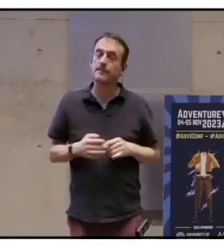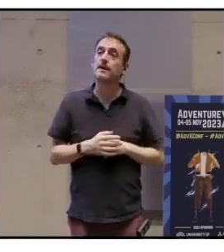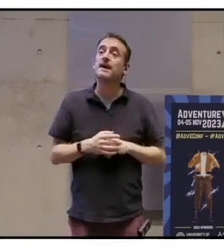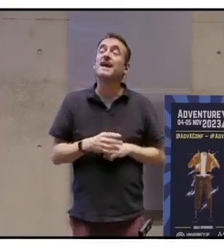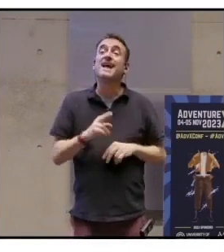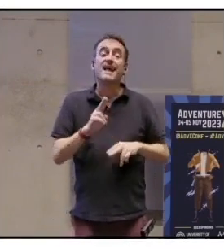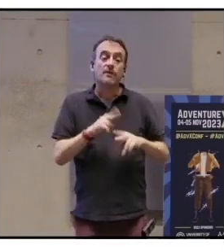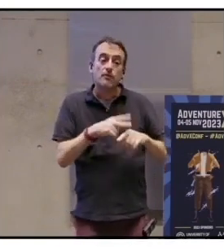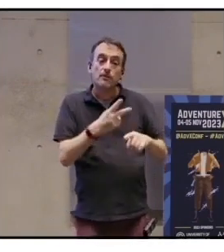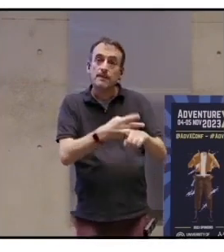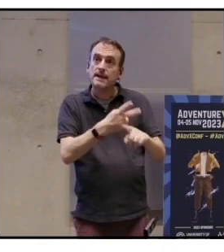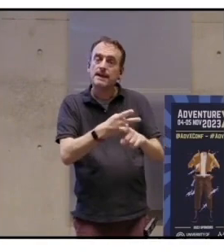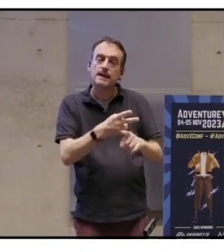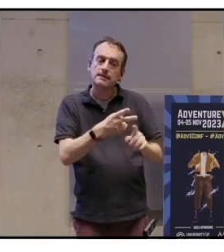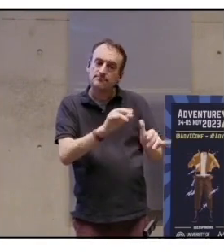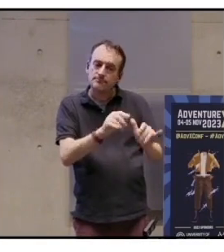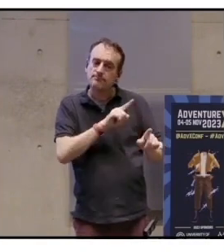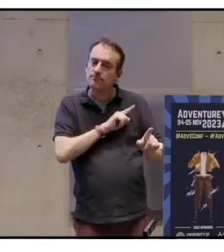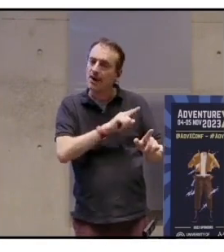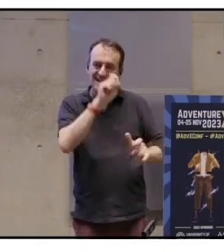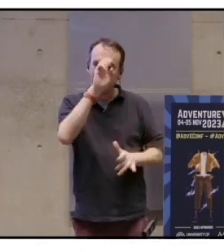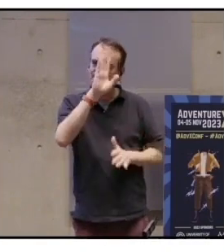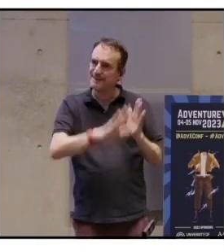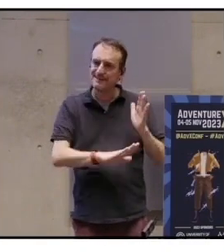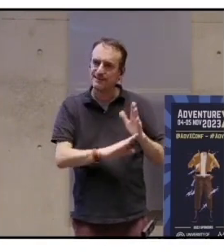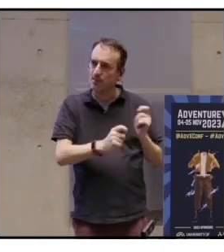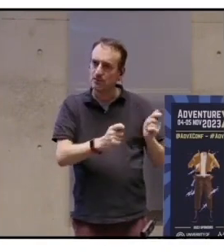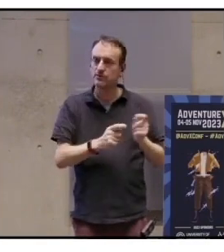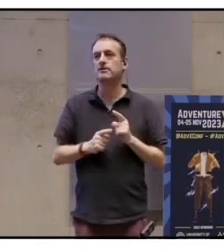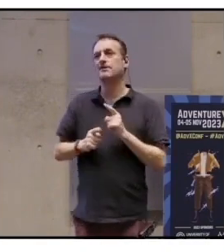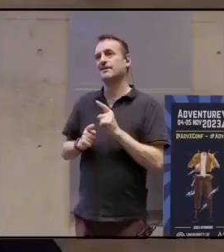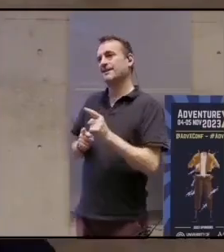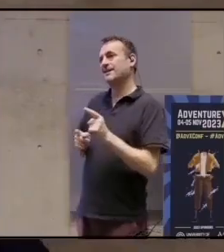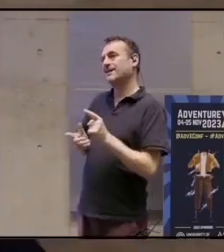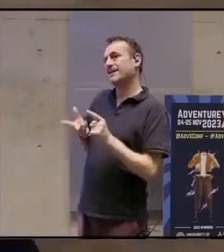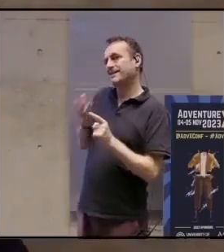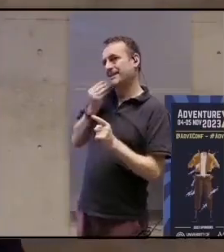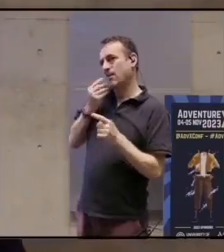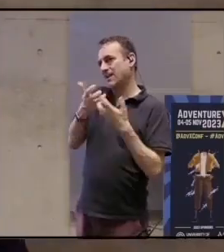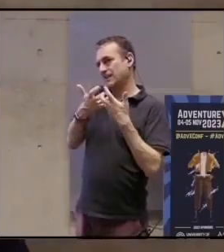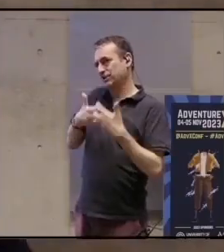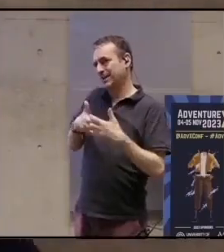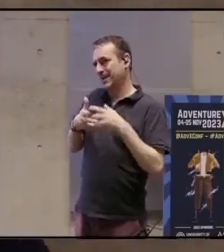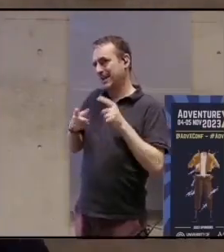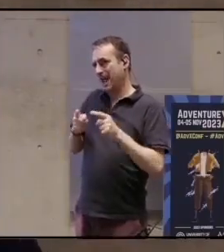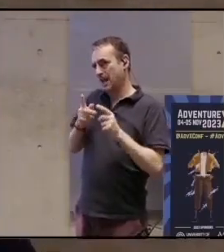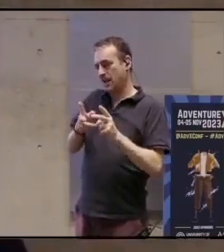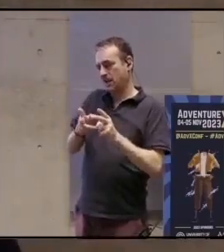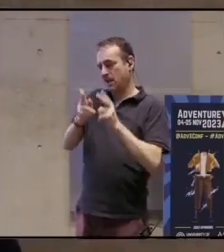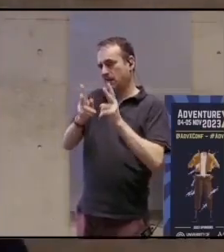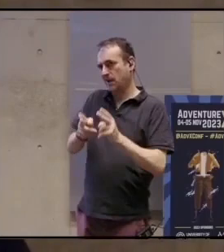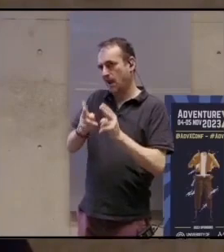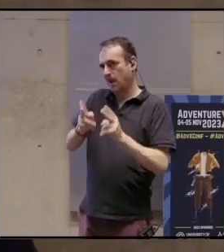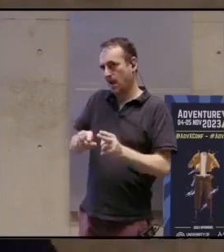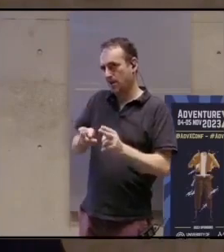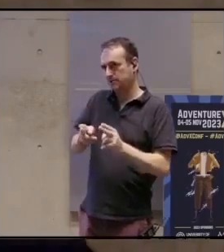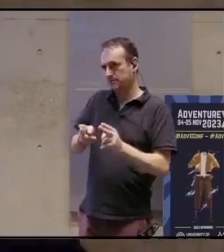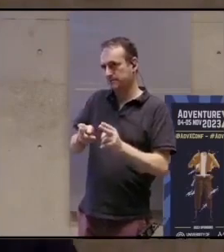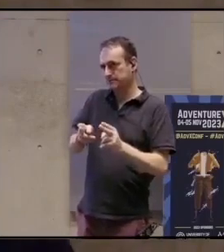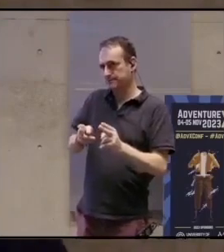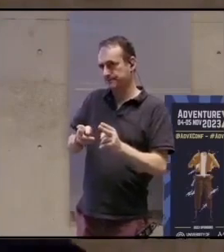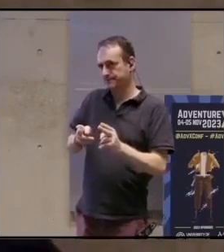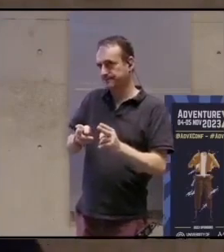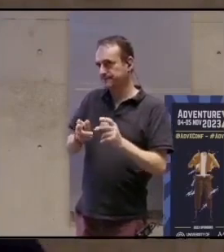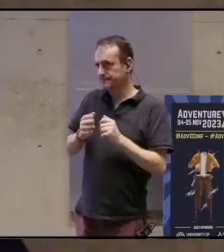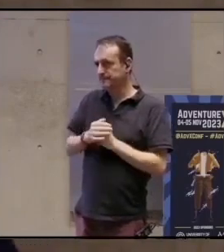actor. You can work with the sound engineer and just have them cut it out of every file, but they do have to make sure that they do so because